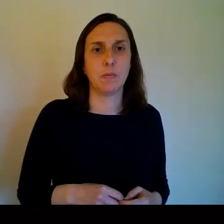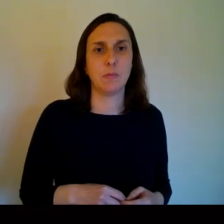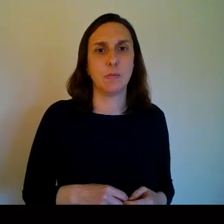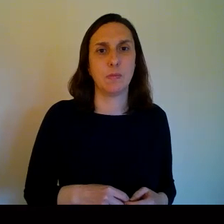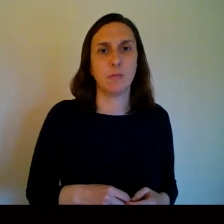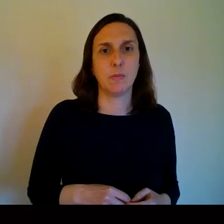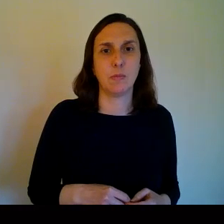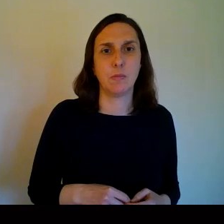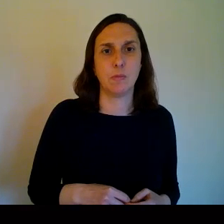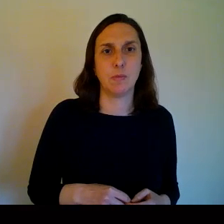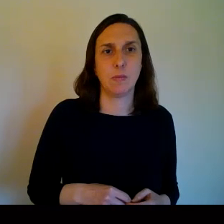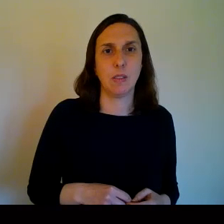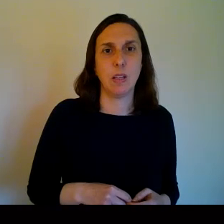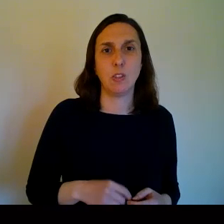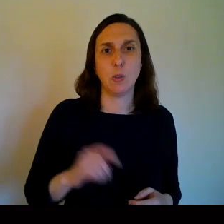I drop in g,